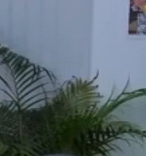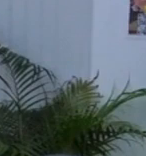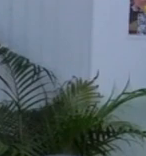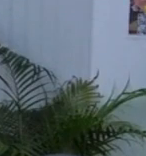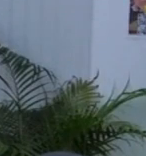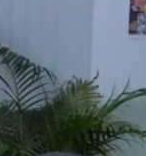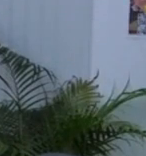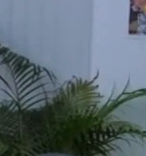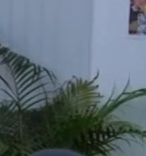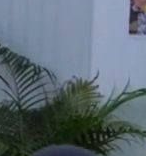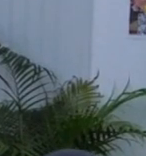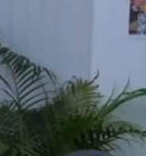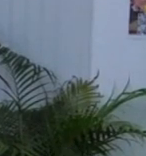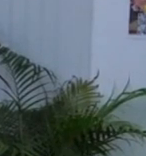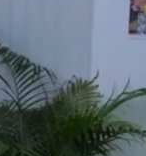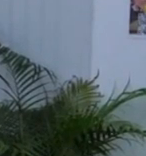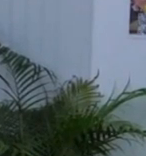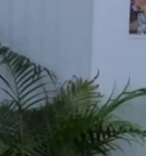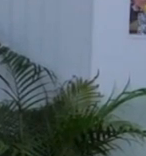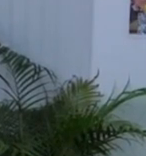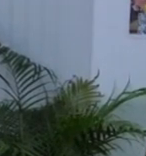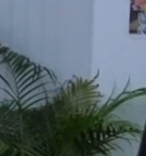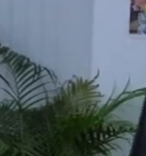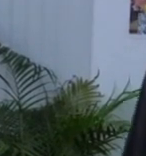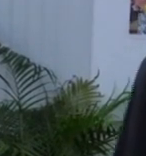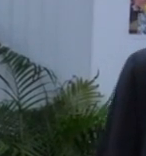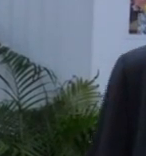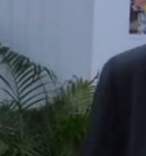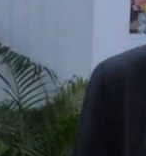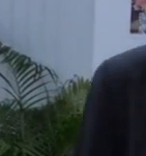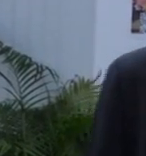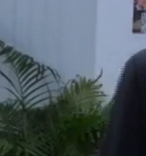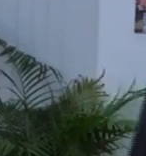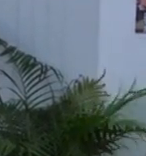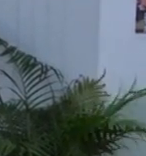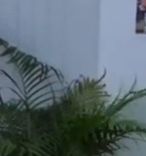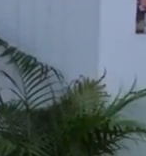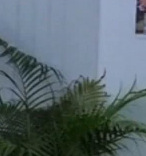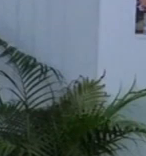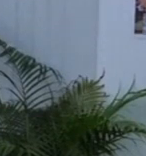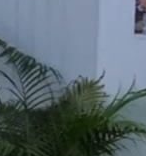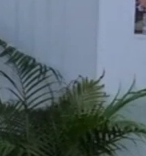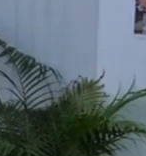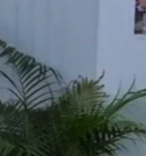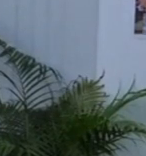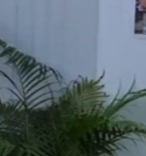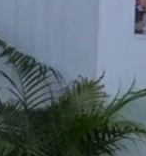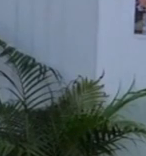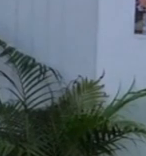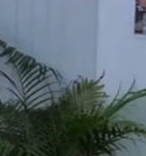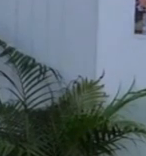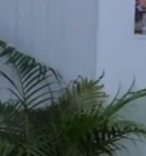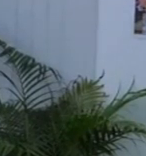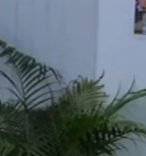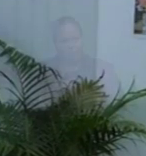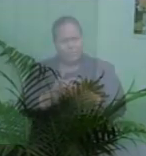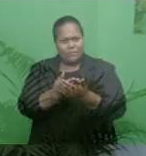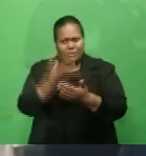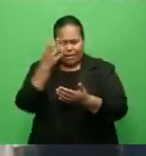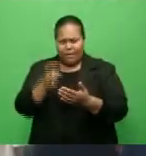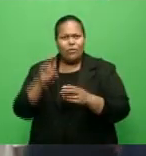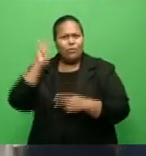haven't been able to actually understand what the issue is that the students have with the